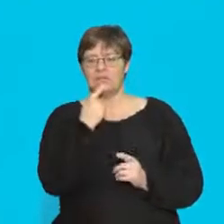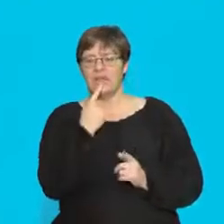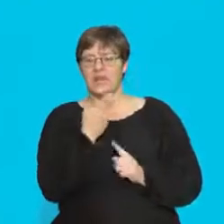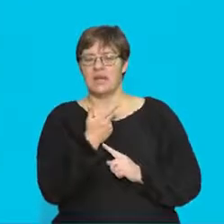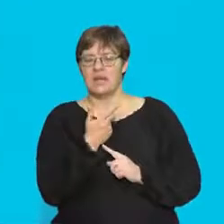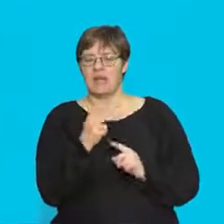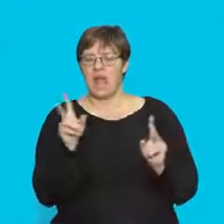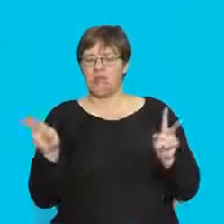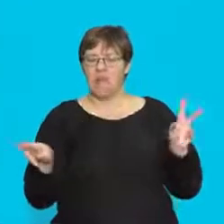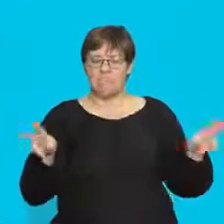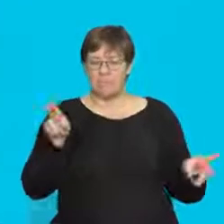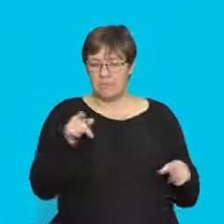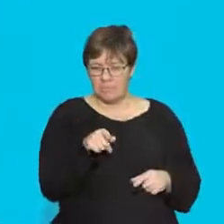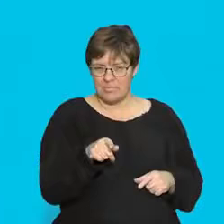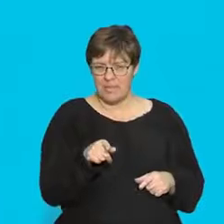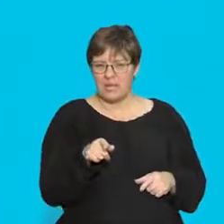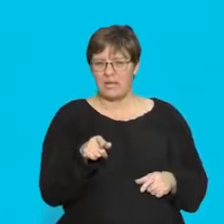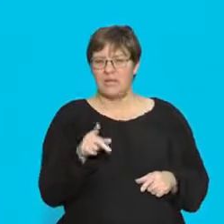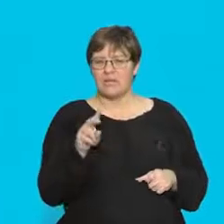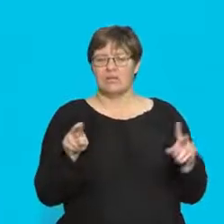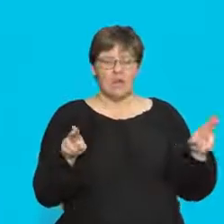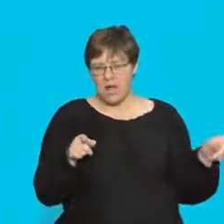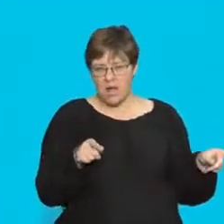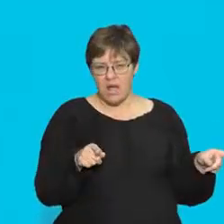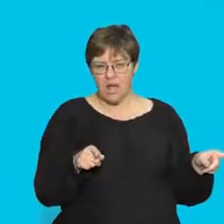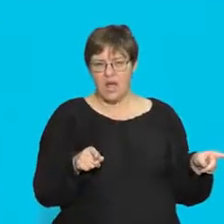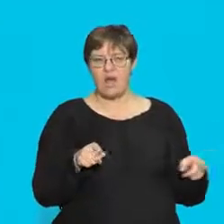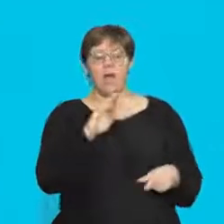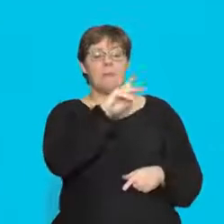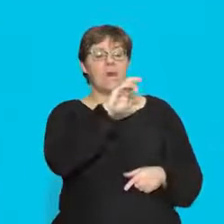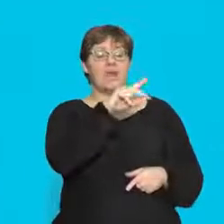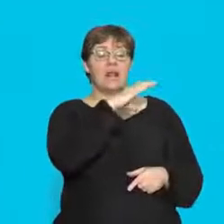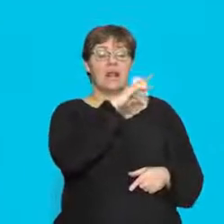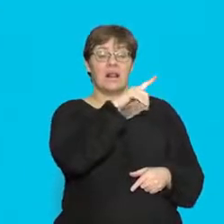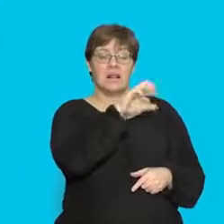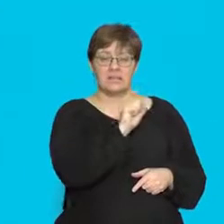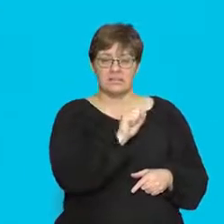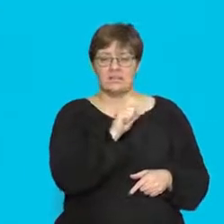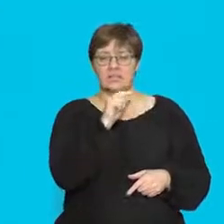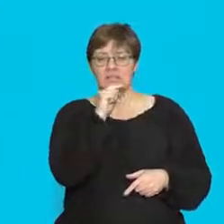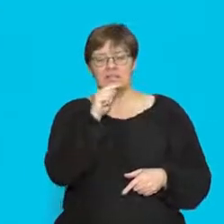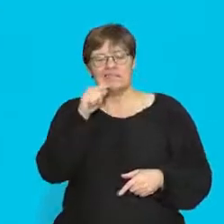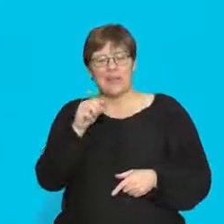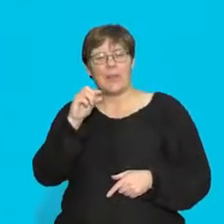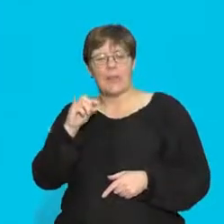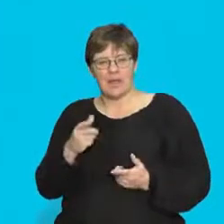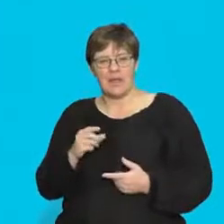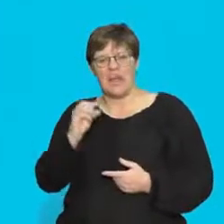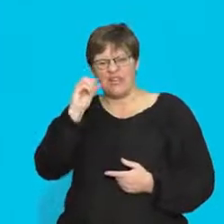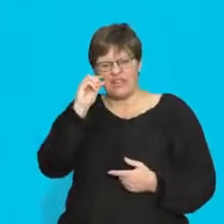crustacean. So you're probably thinking crabs. Yes, but crabs scuttle around. Barnacles